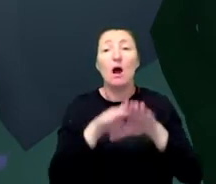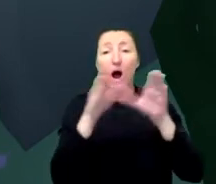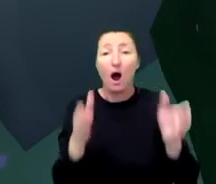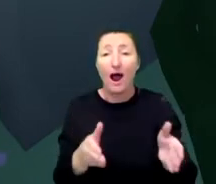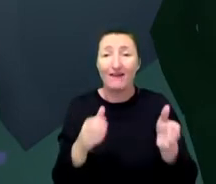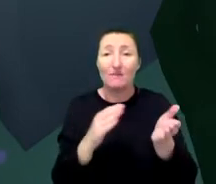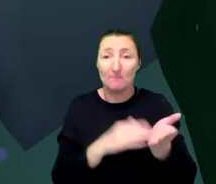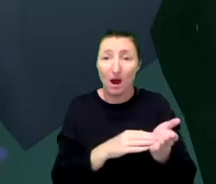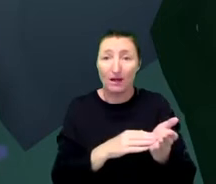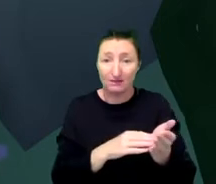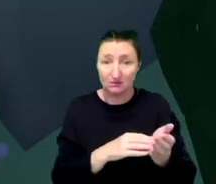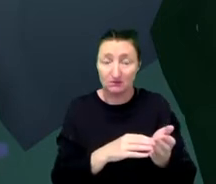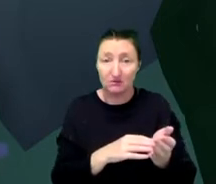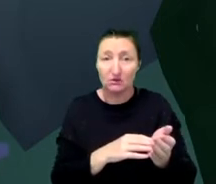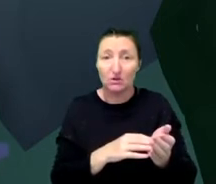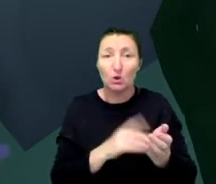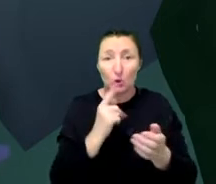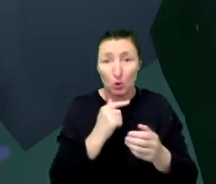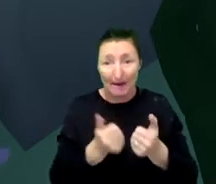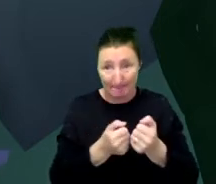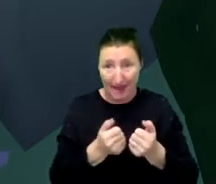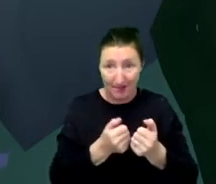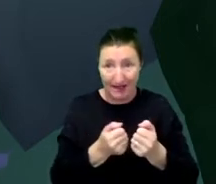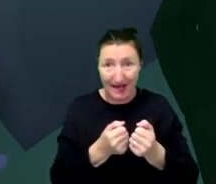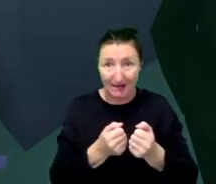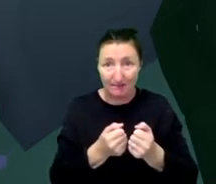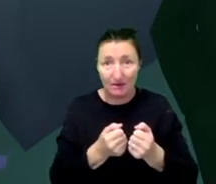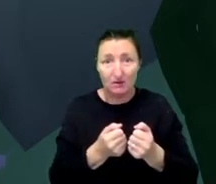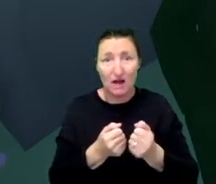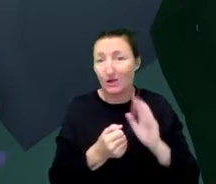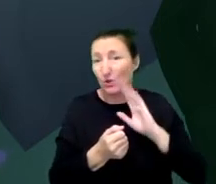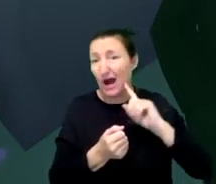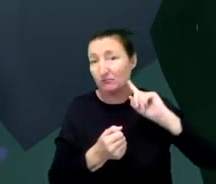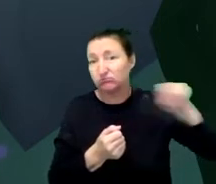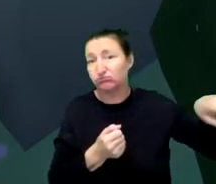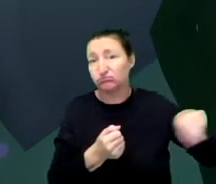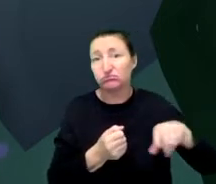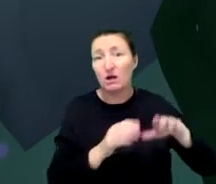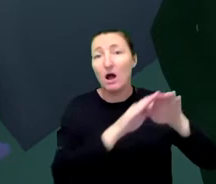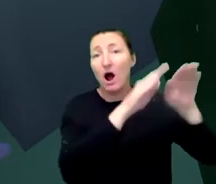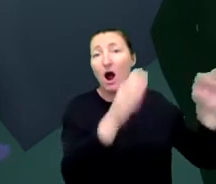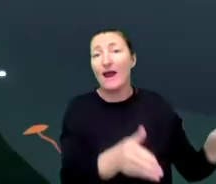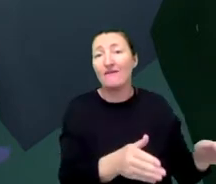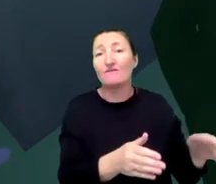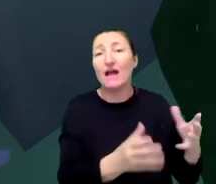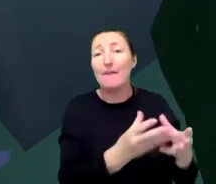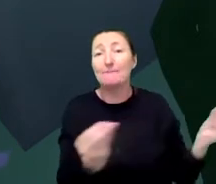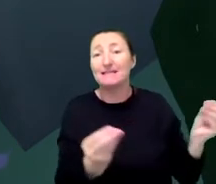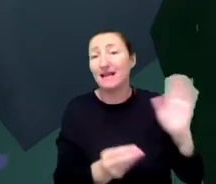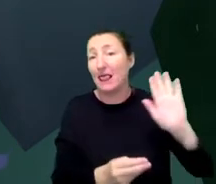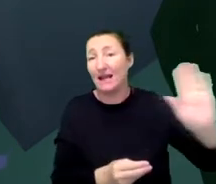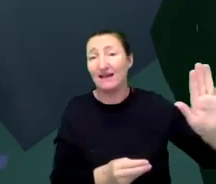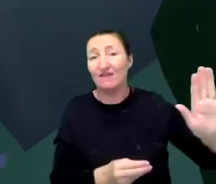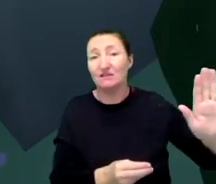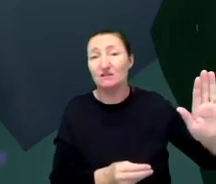to like feed a certain hive. Yeah. And then so maybe you just leave it empty and then you come back